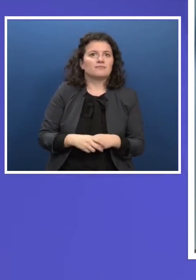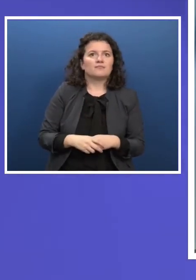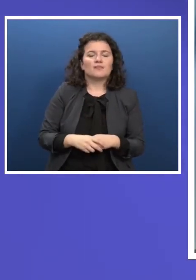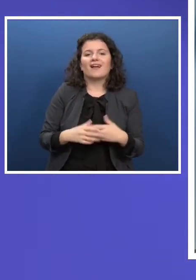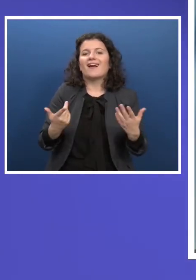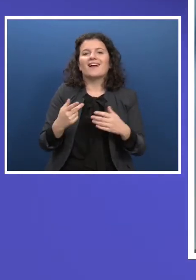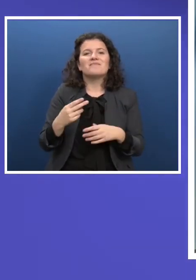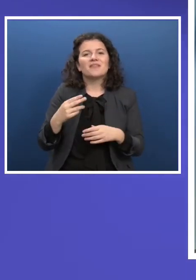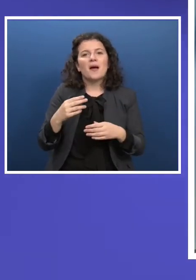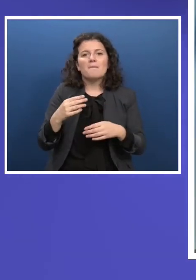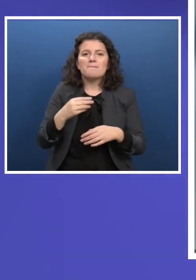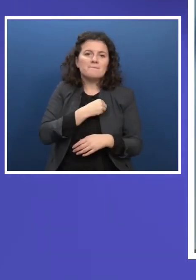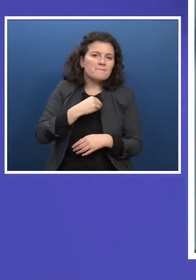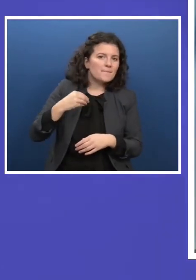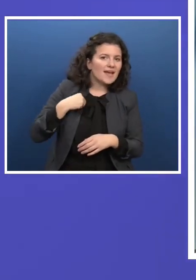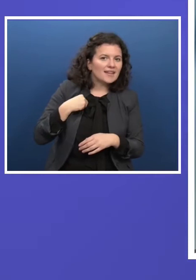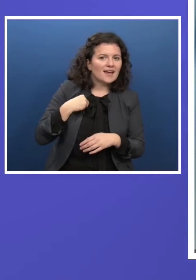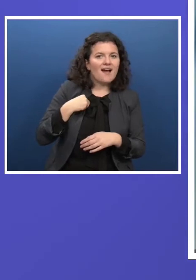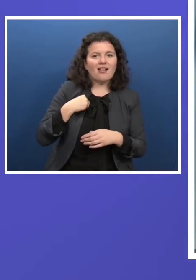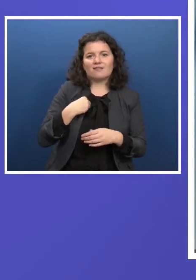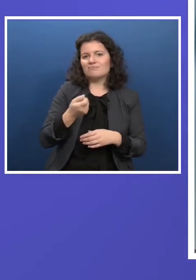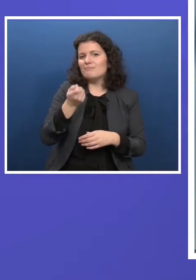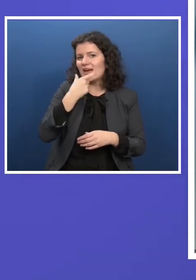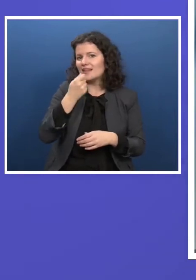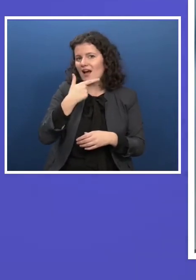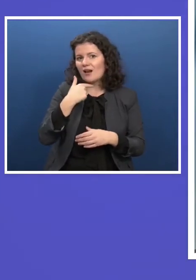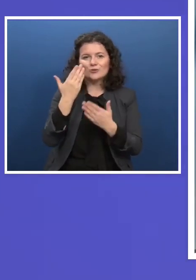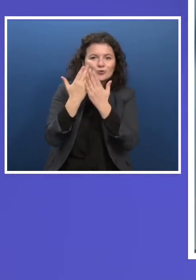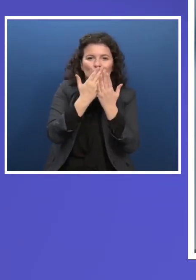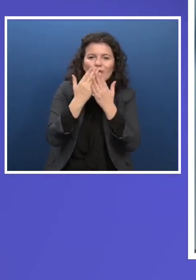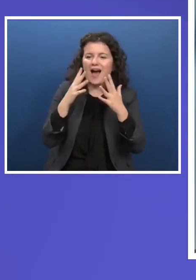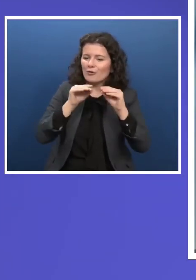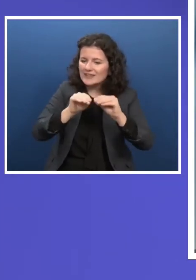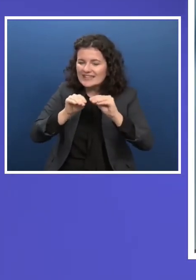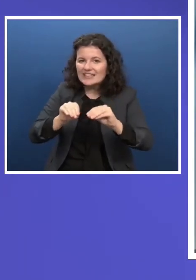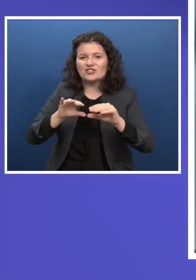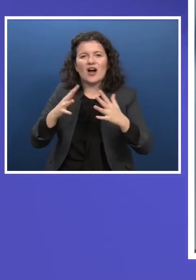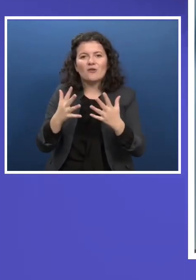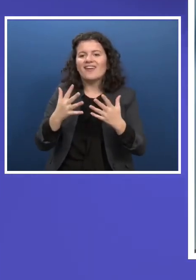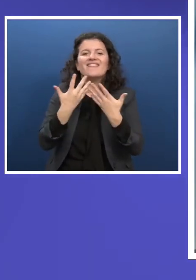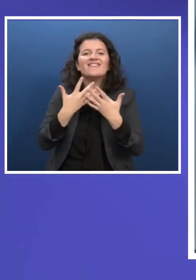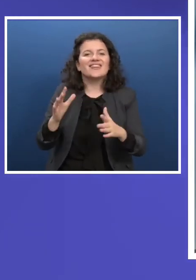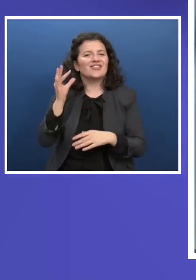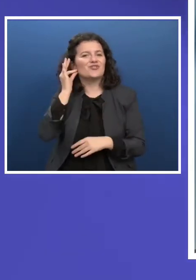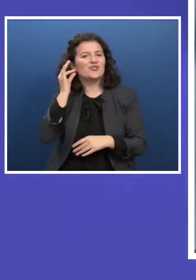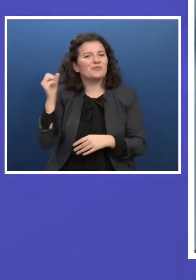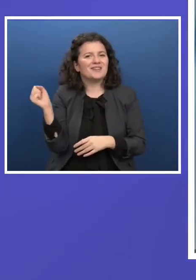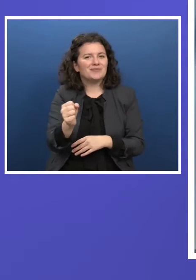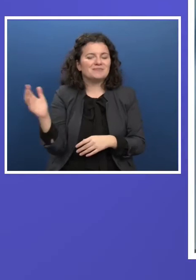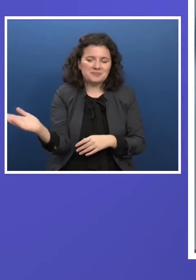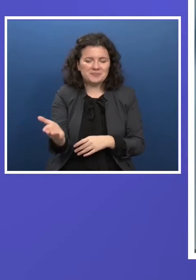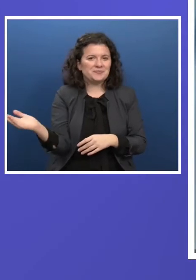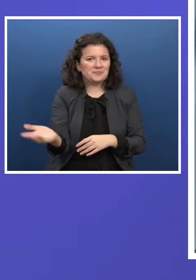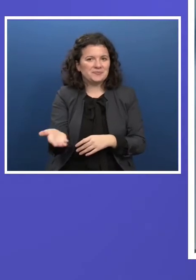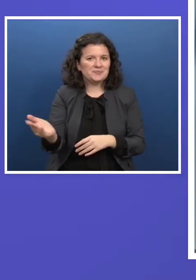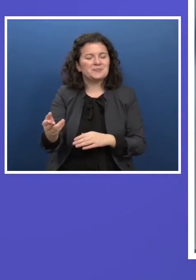the training, the way there are certain gender roles which are somehow engendered